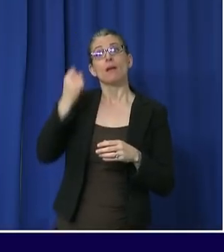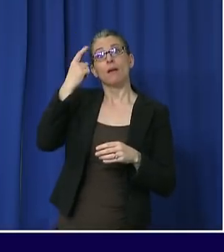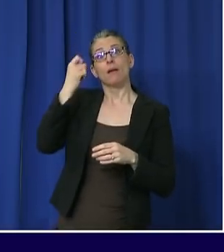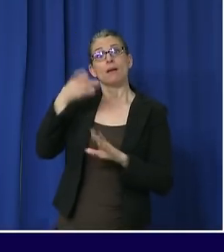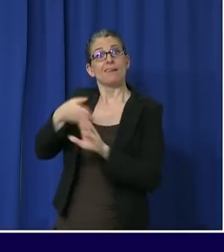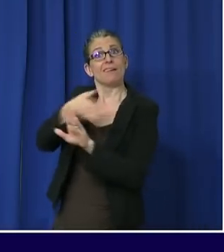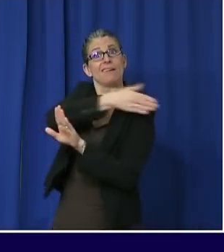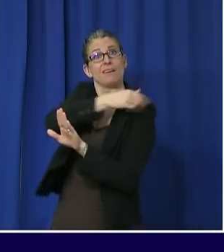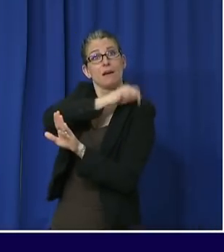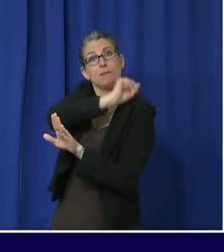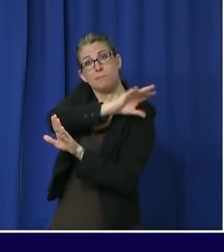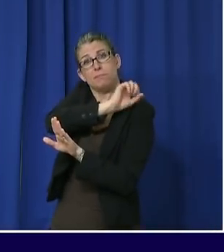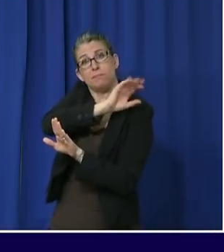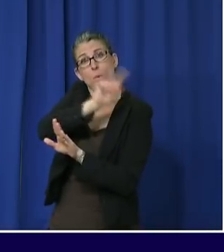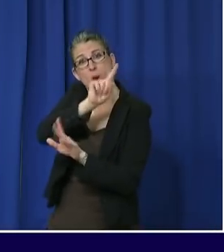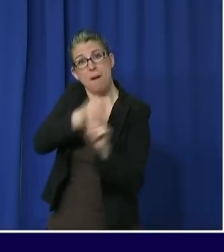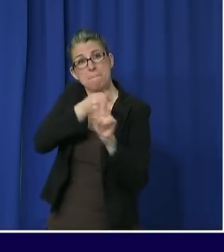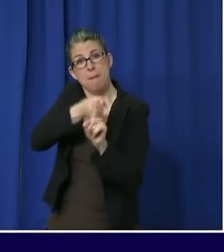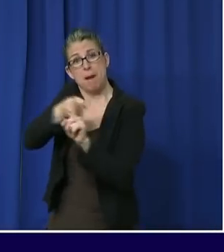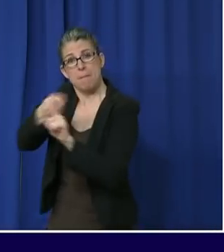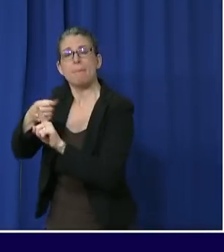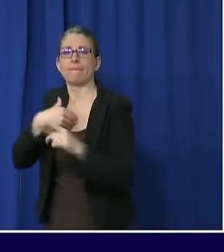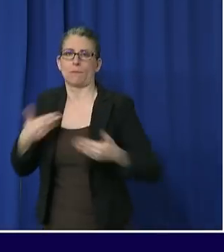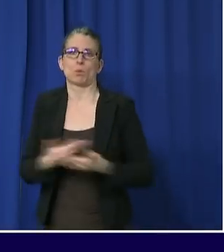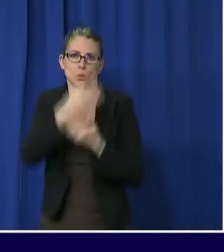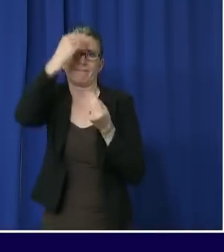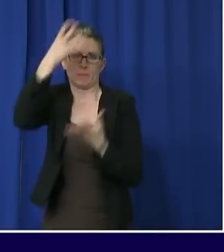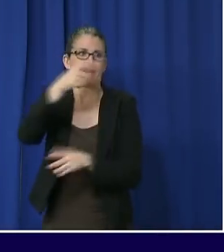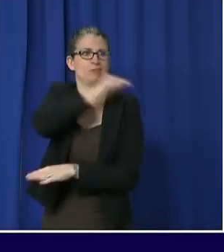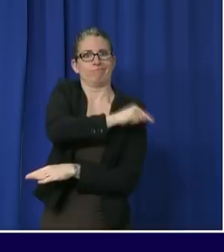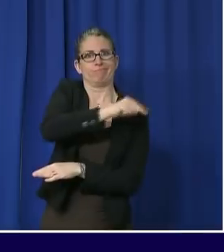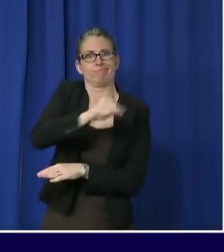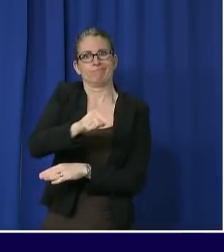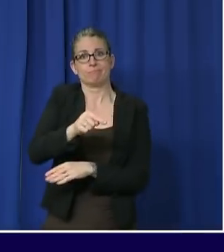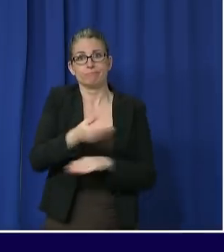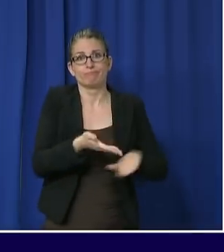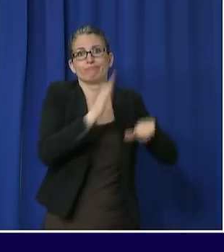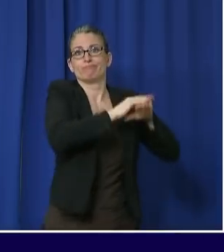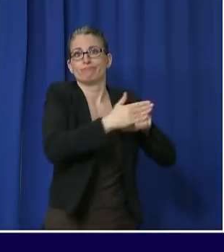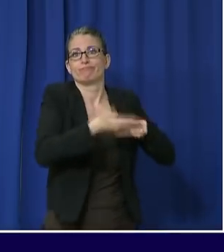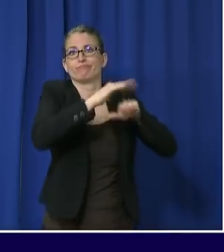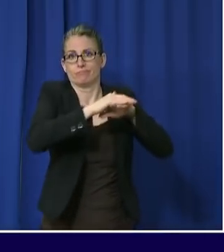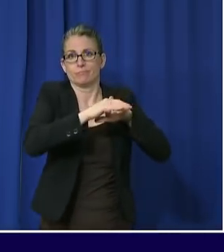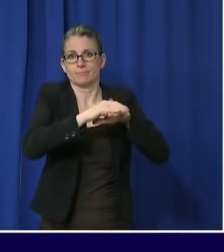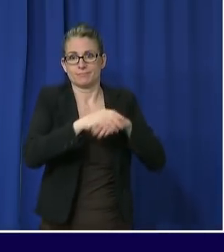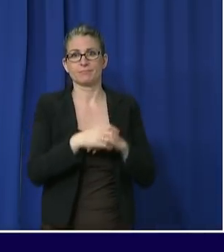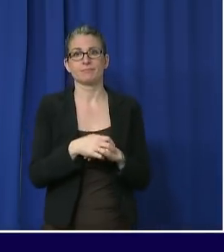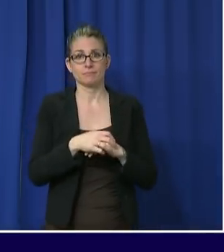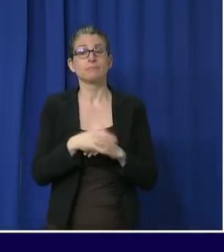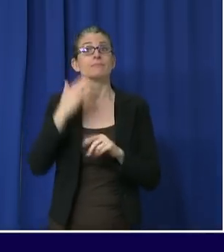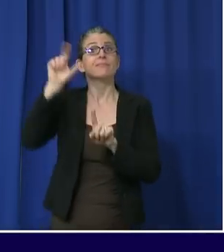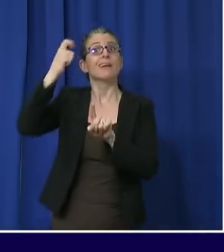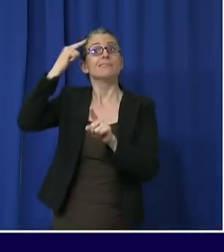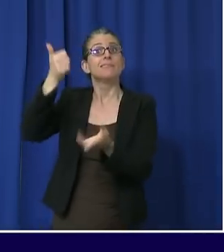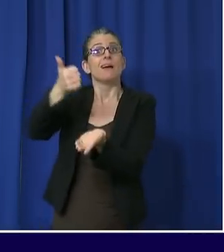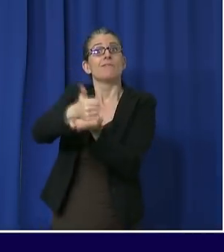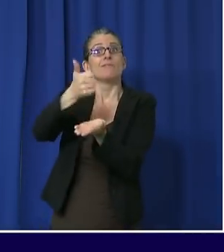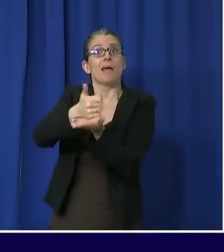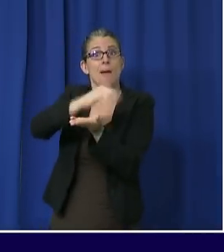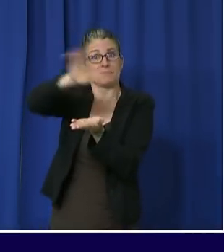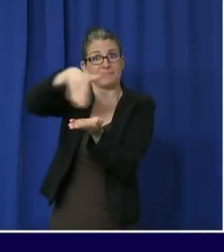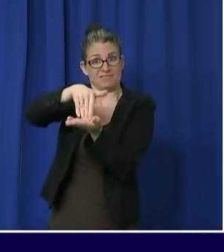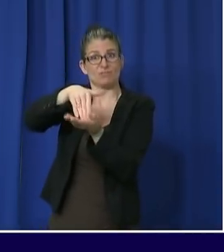CDC has been involved with. At the Augusta Center for Health and Rehabilitation, there have been